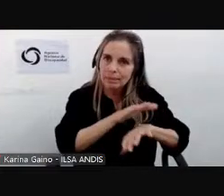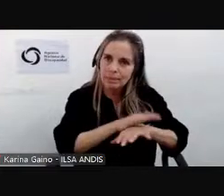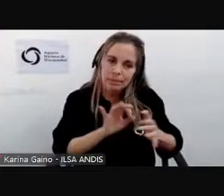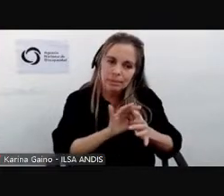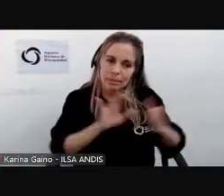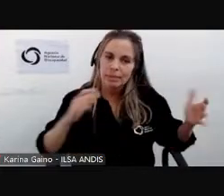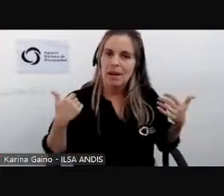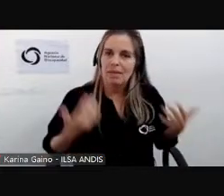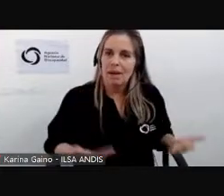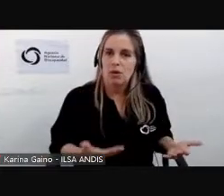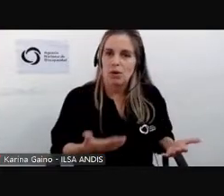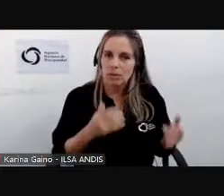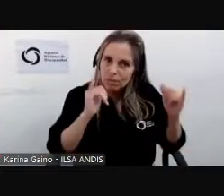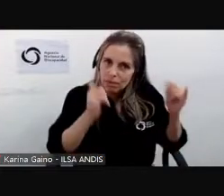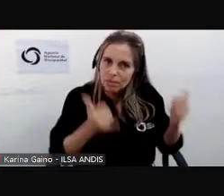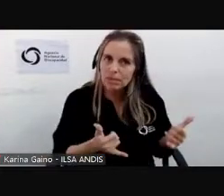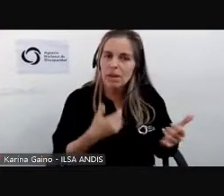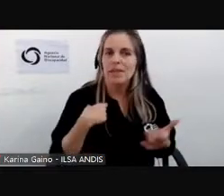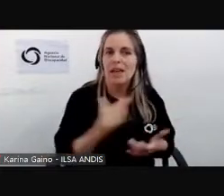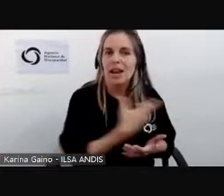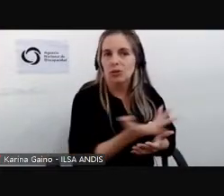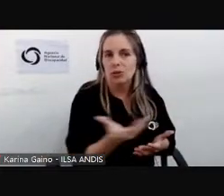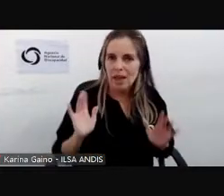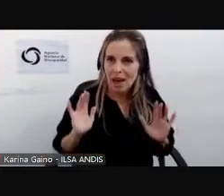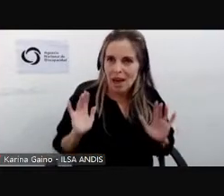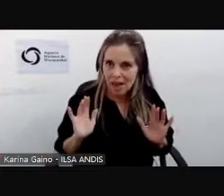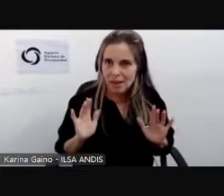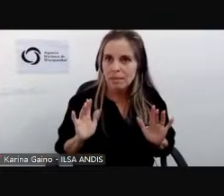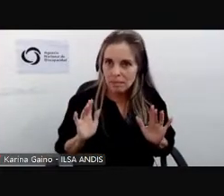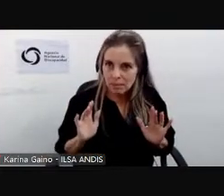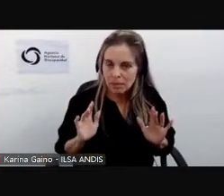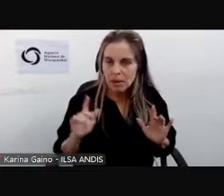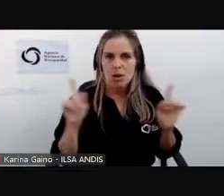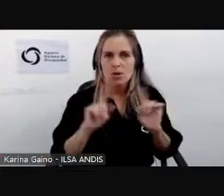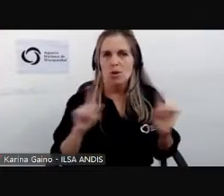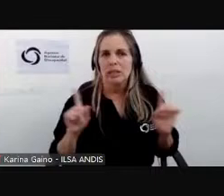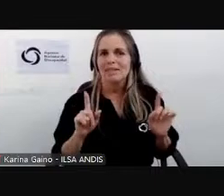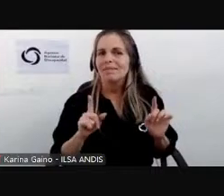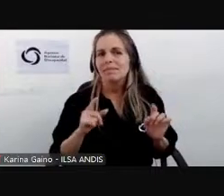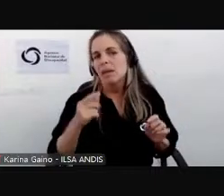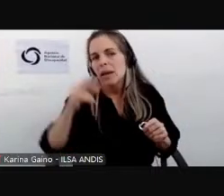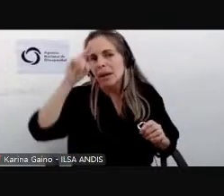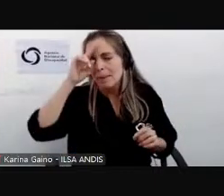themselves to the rule of law, social rule of law,